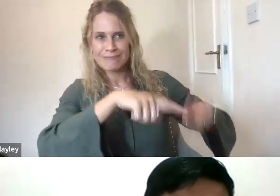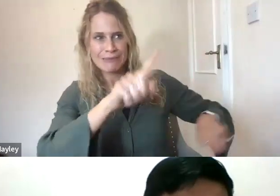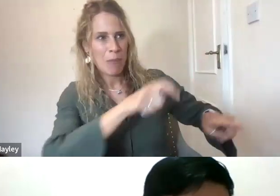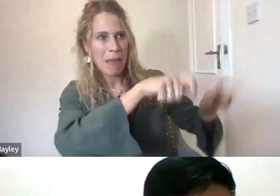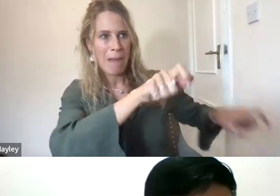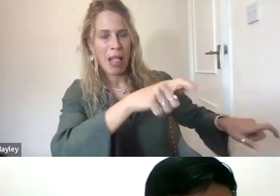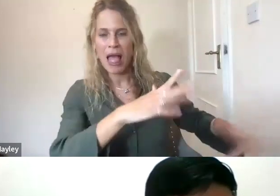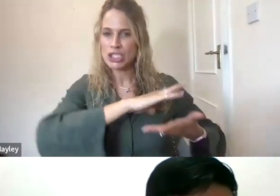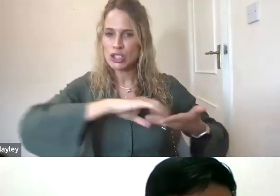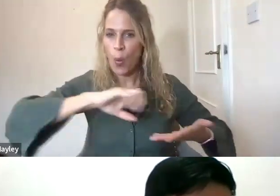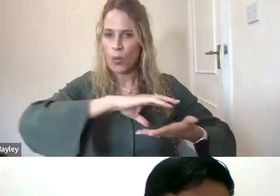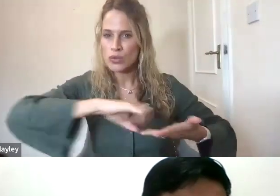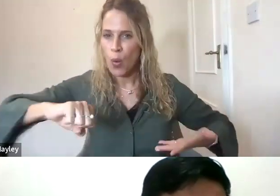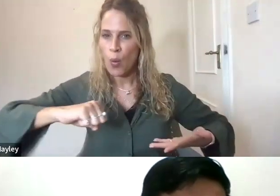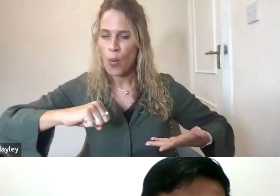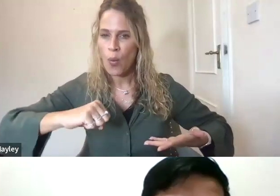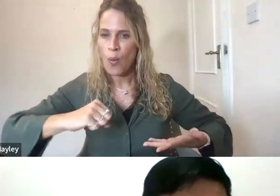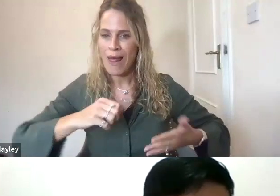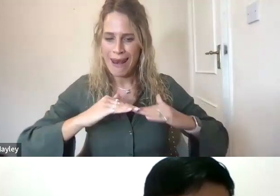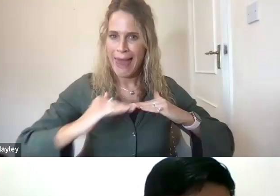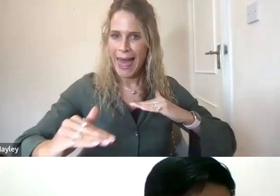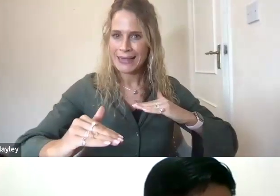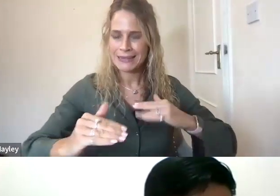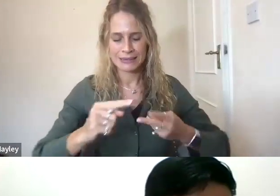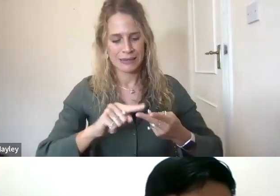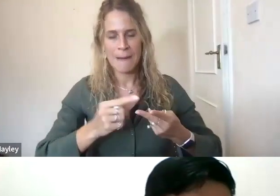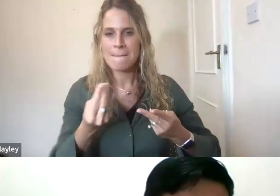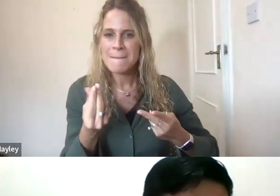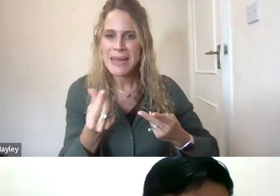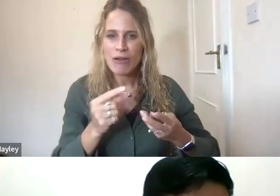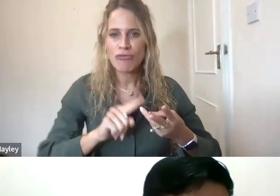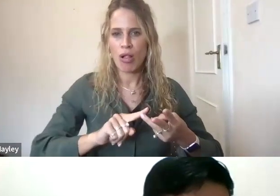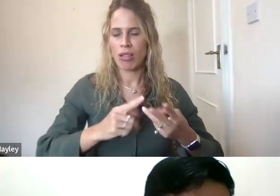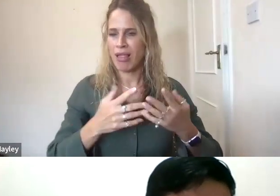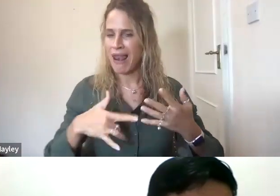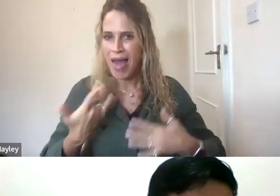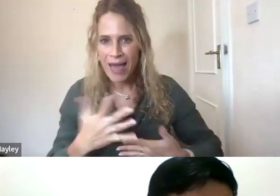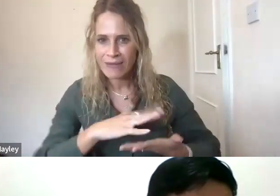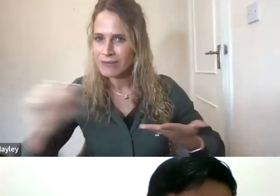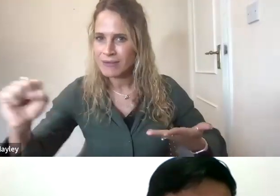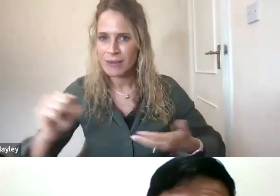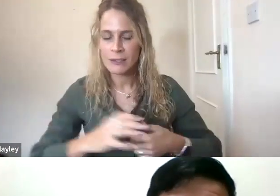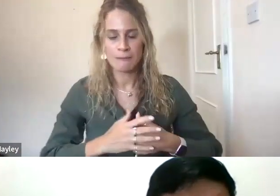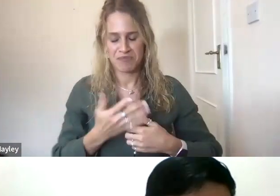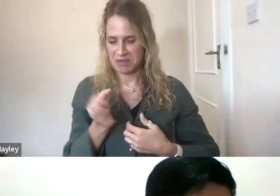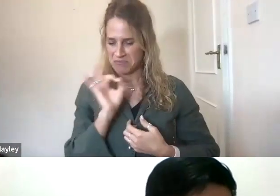minerals, lives. They have learned in the mountains there is no hunger amid the lush and fertile soil. In